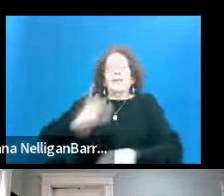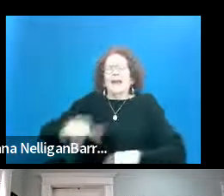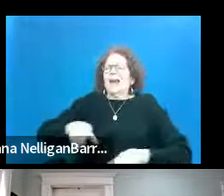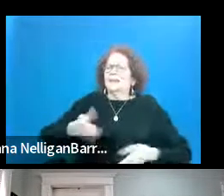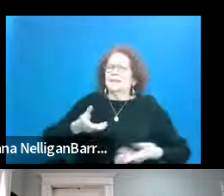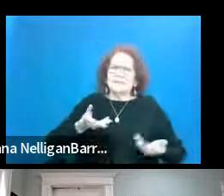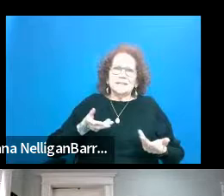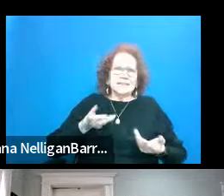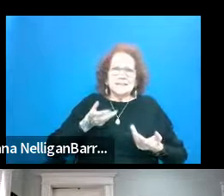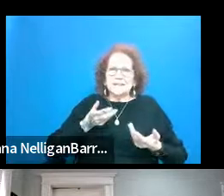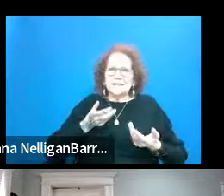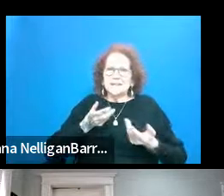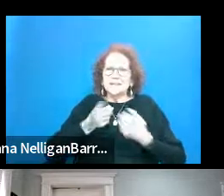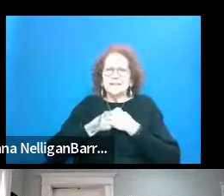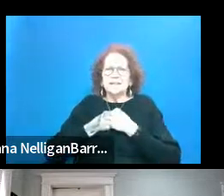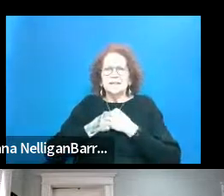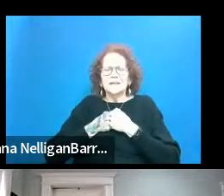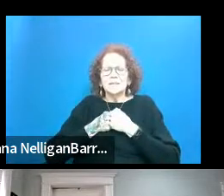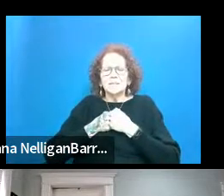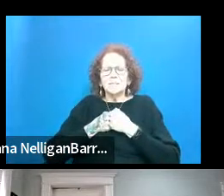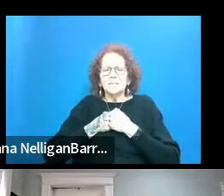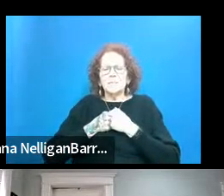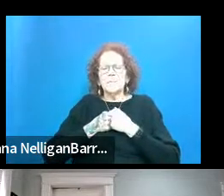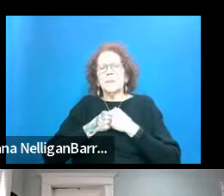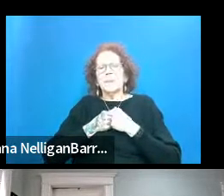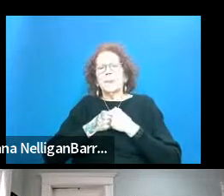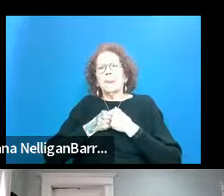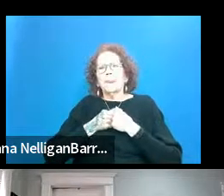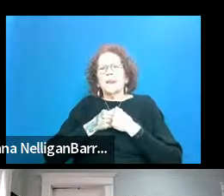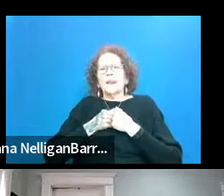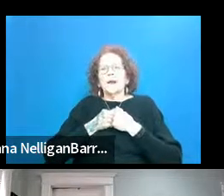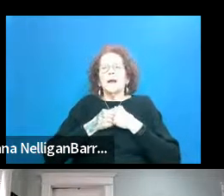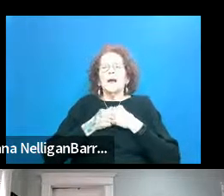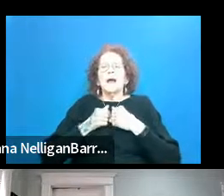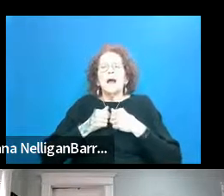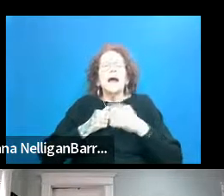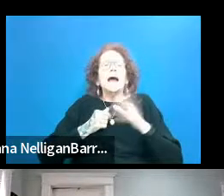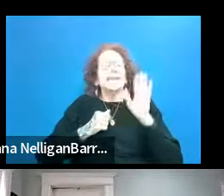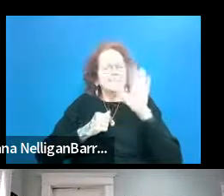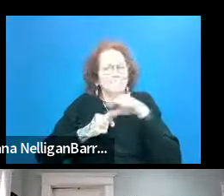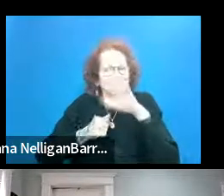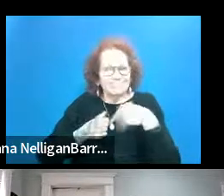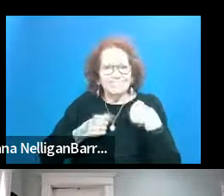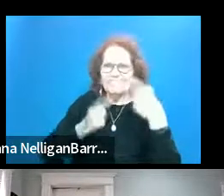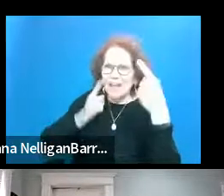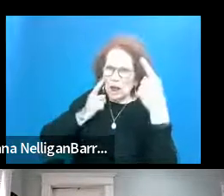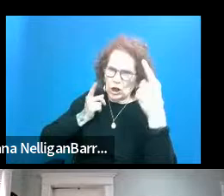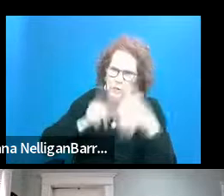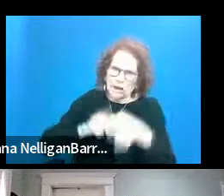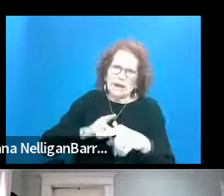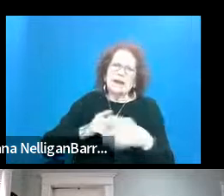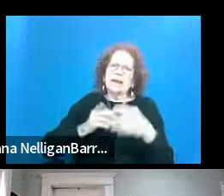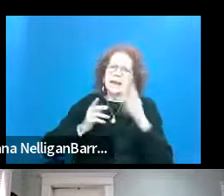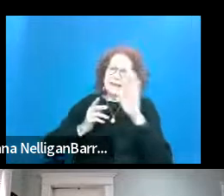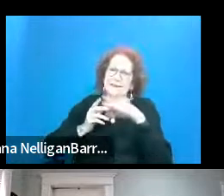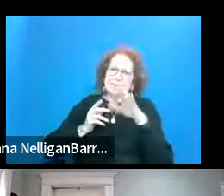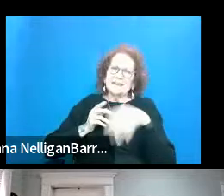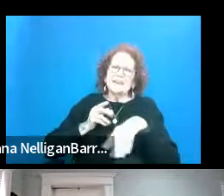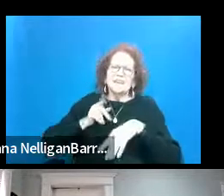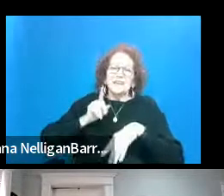street. I agree, Mike. I appreciate that insight as well. That's something that would be brought up because I